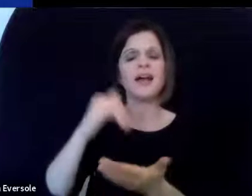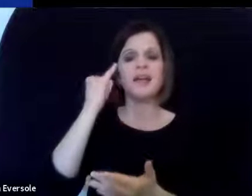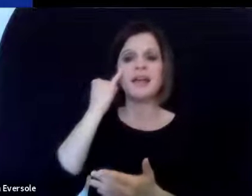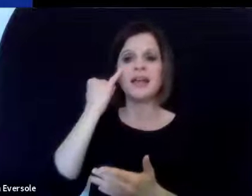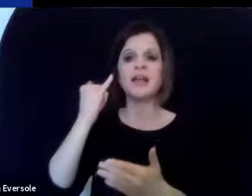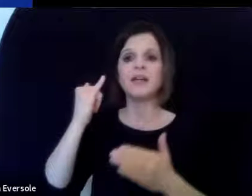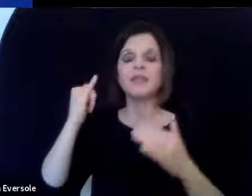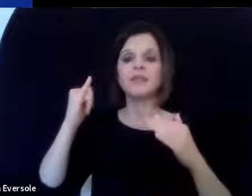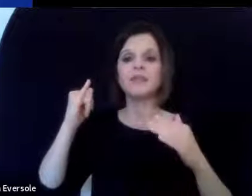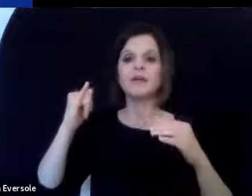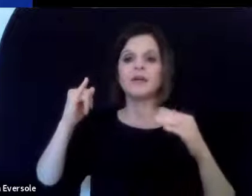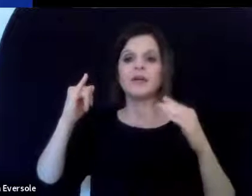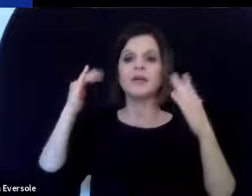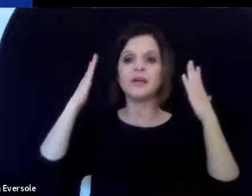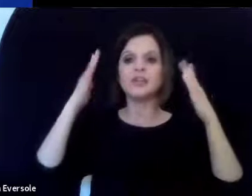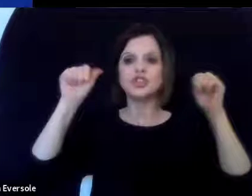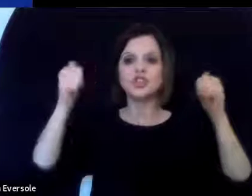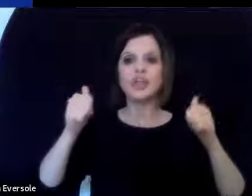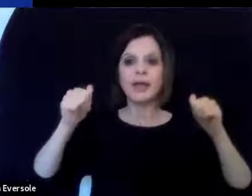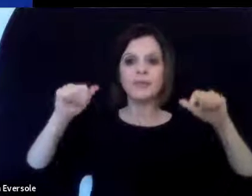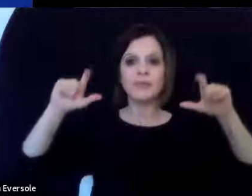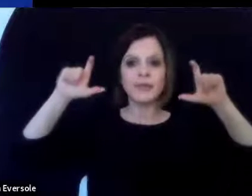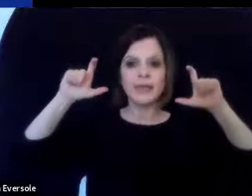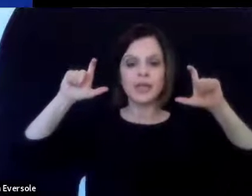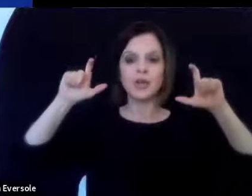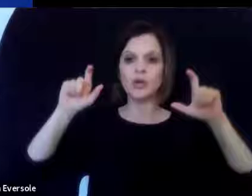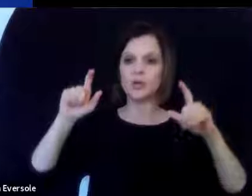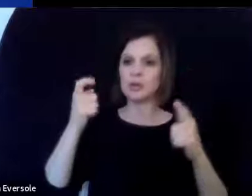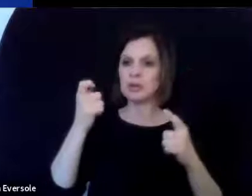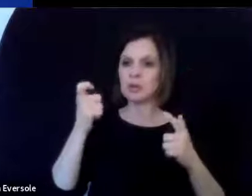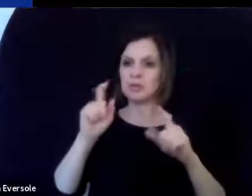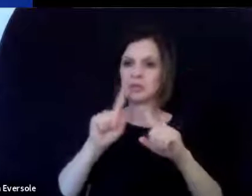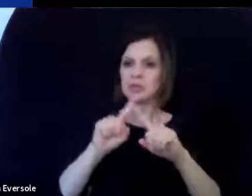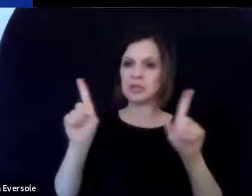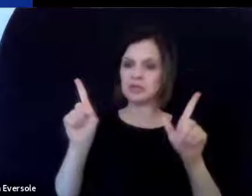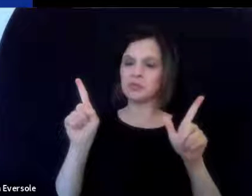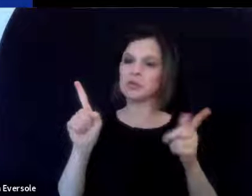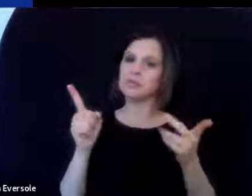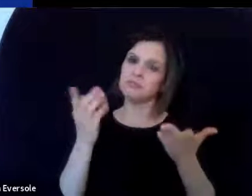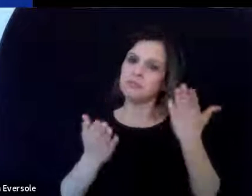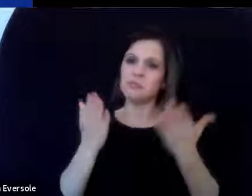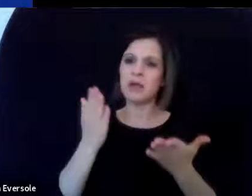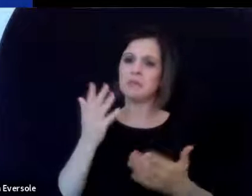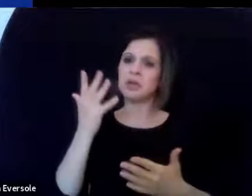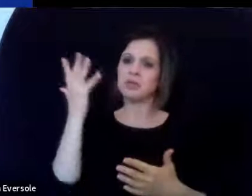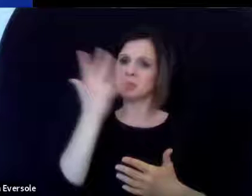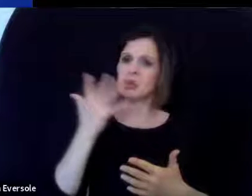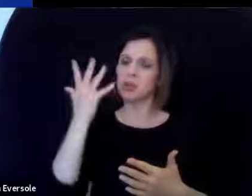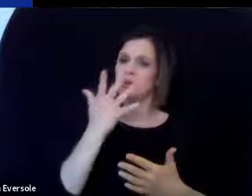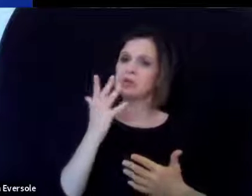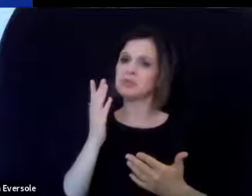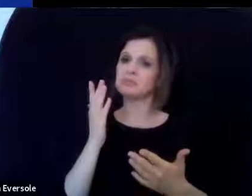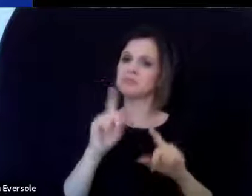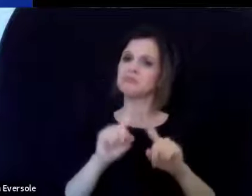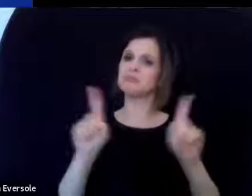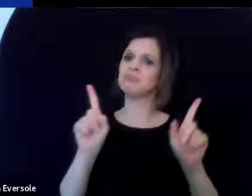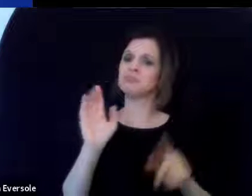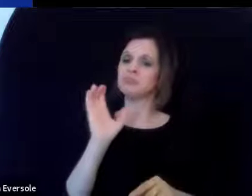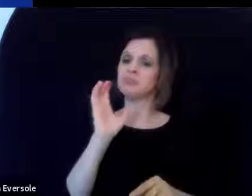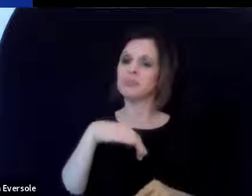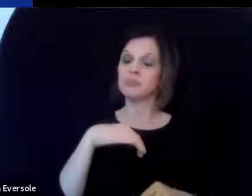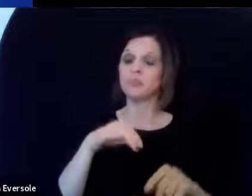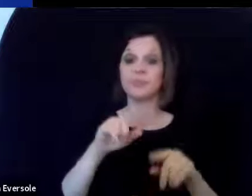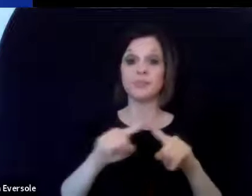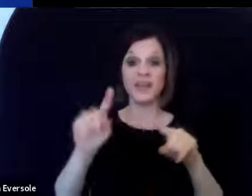we showed and discussed, you look a little unusual, but functionally that's not a big deal.